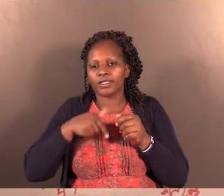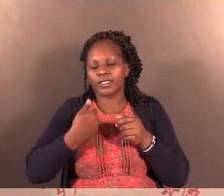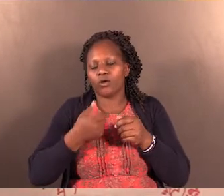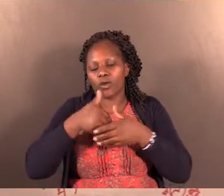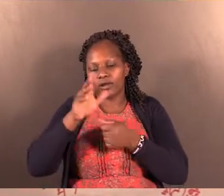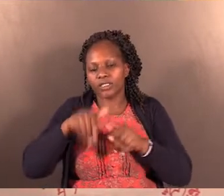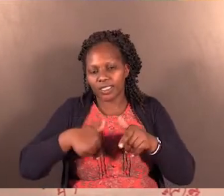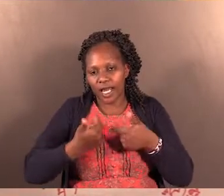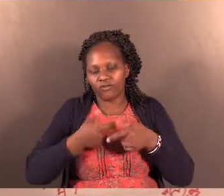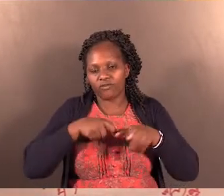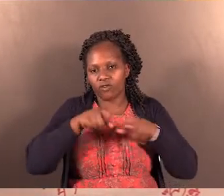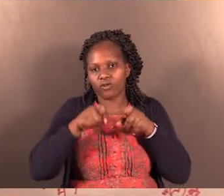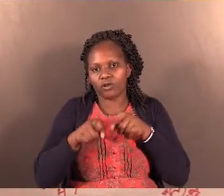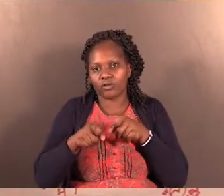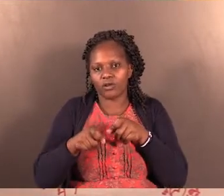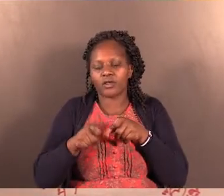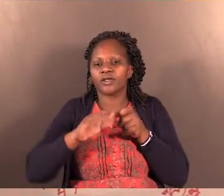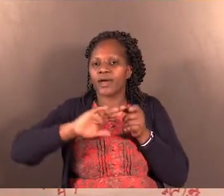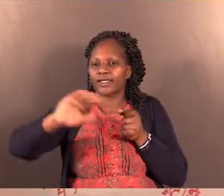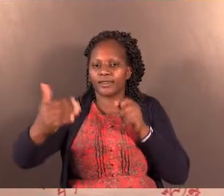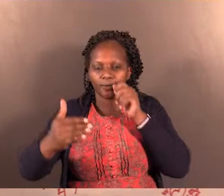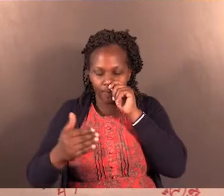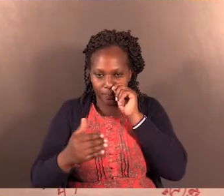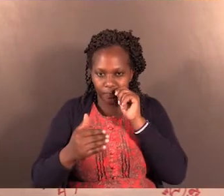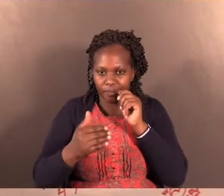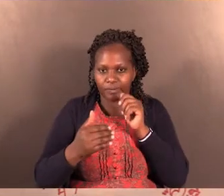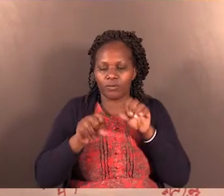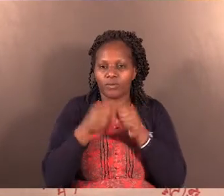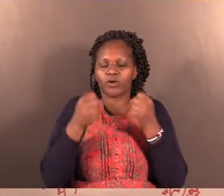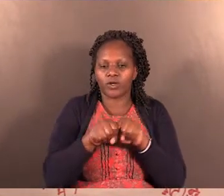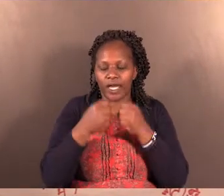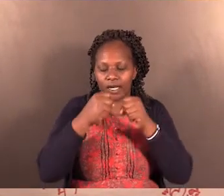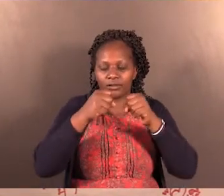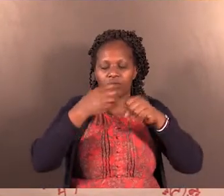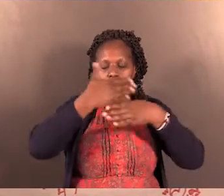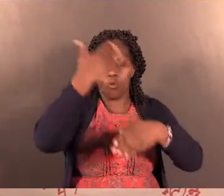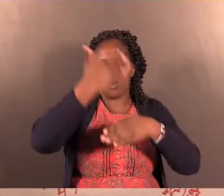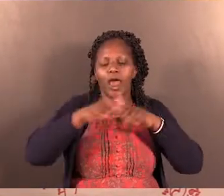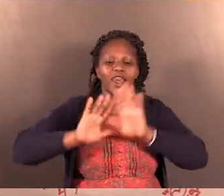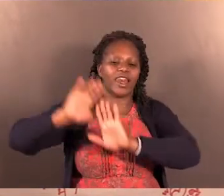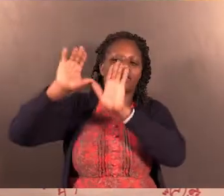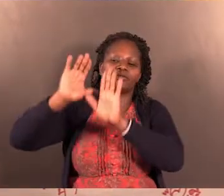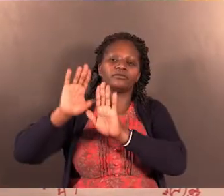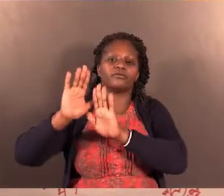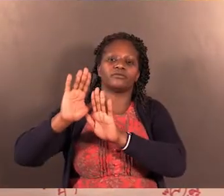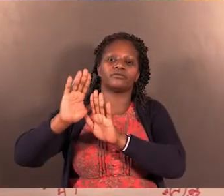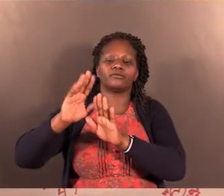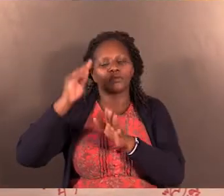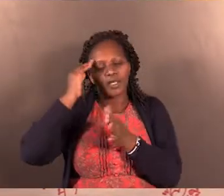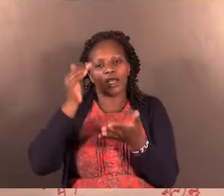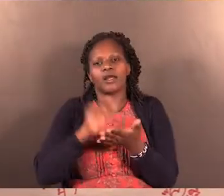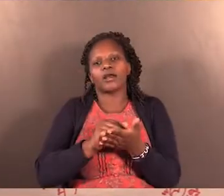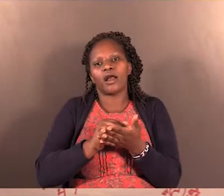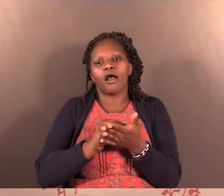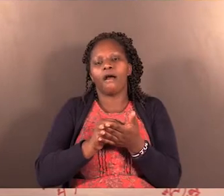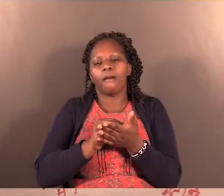without self-control is like a city broken into and left without walls. So let's do the memory